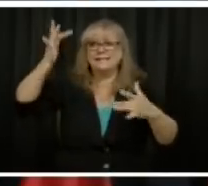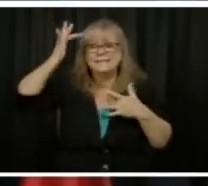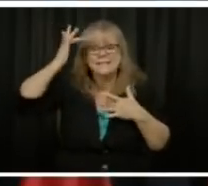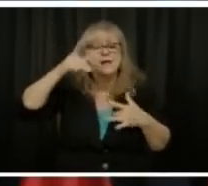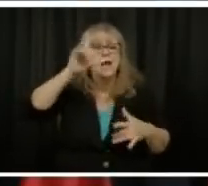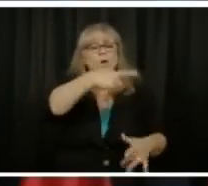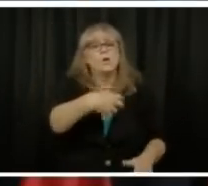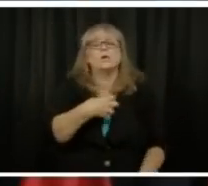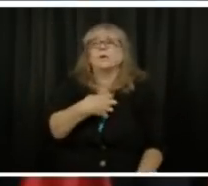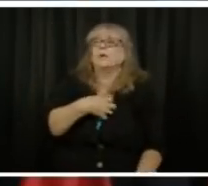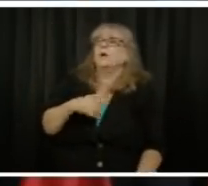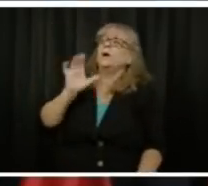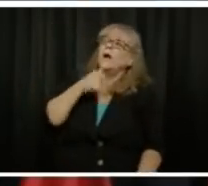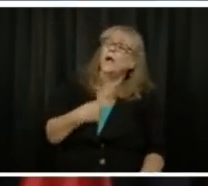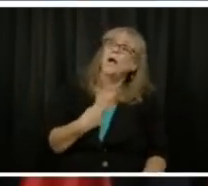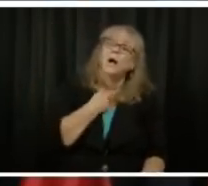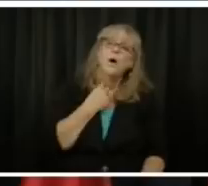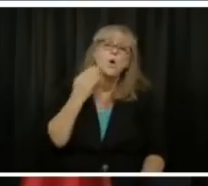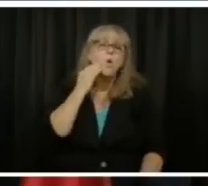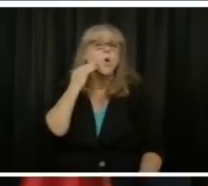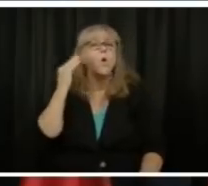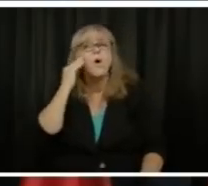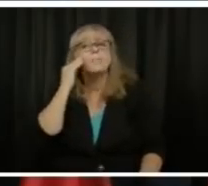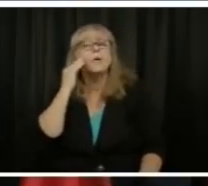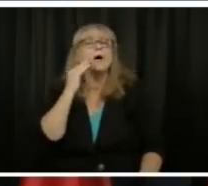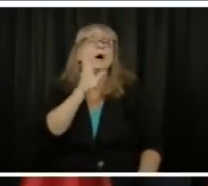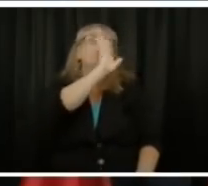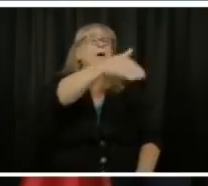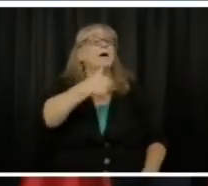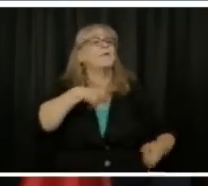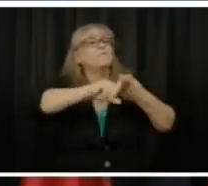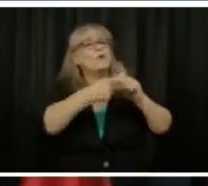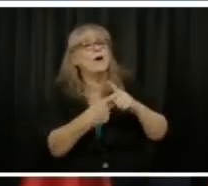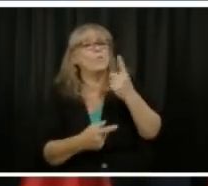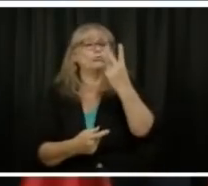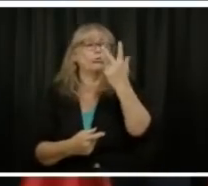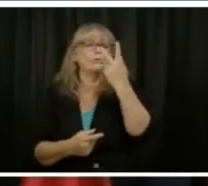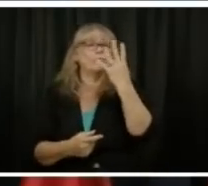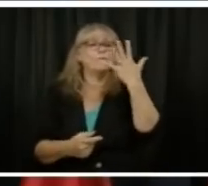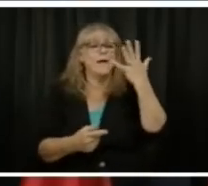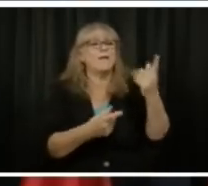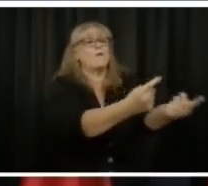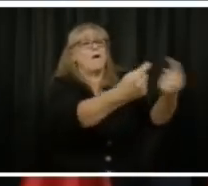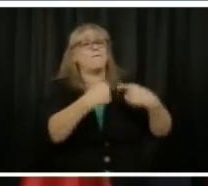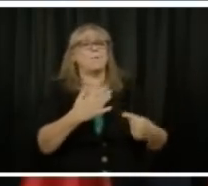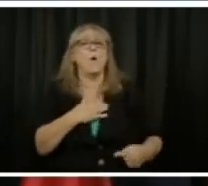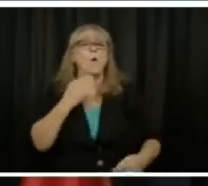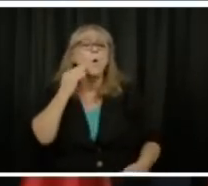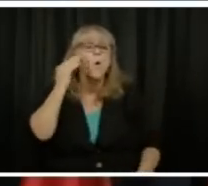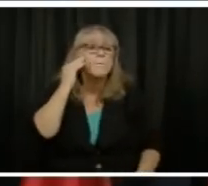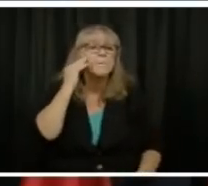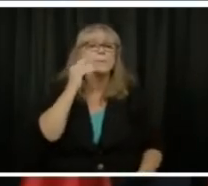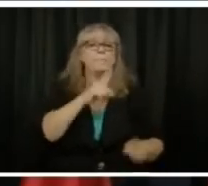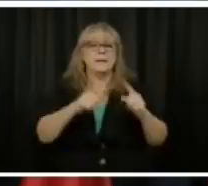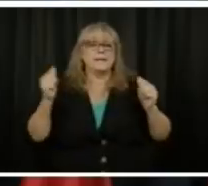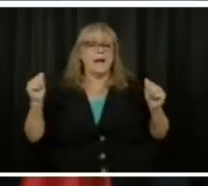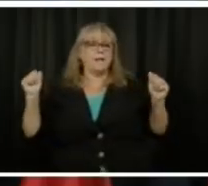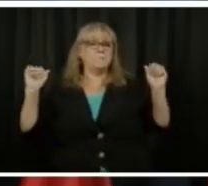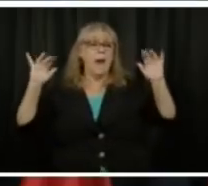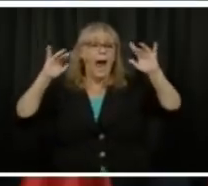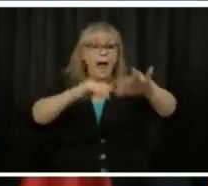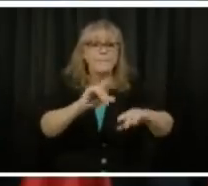Just have 4 of your besties over. It's not the time to have 80 or 100 people over. It'll go from 1 person to 30 or 40